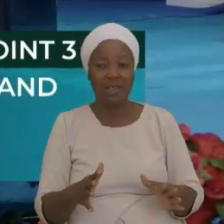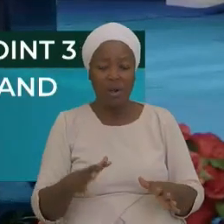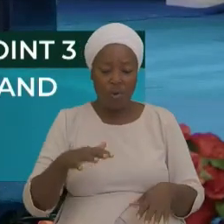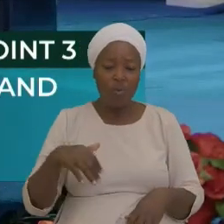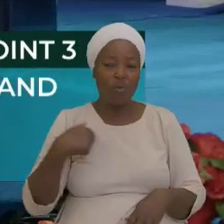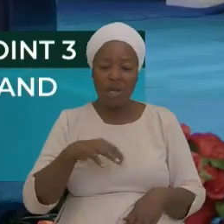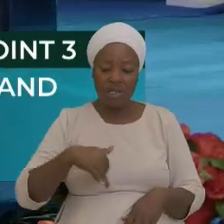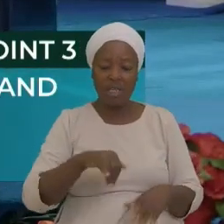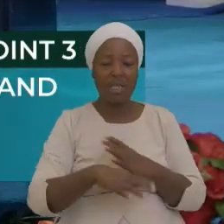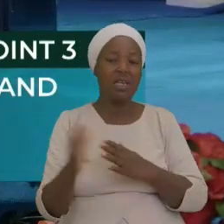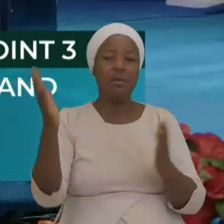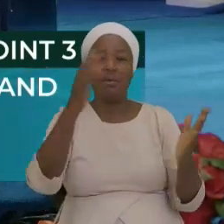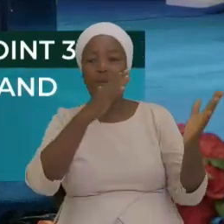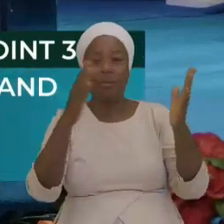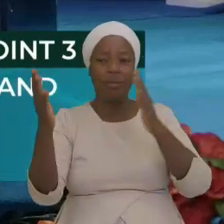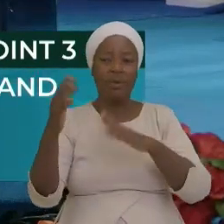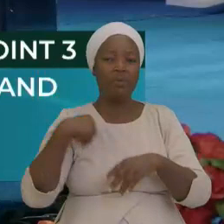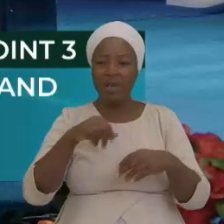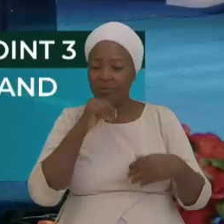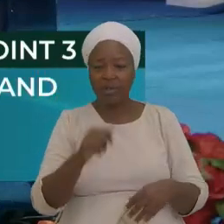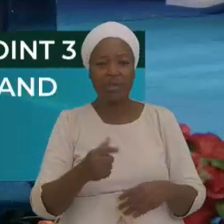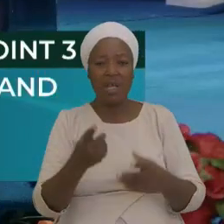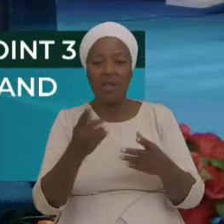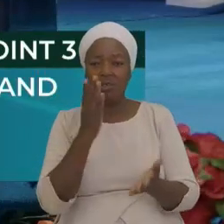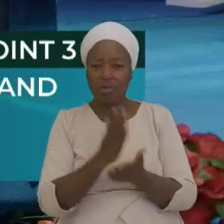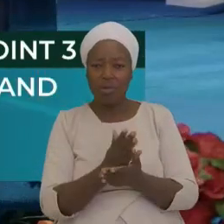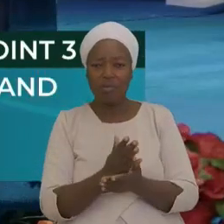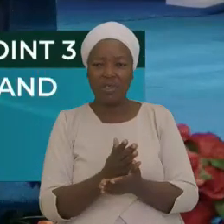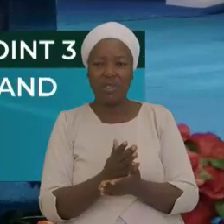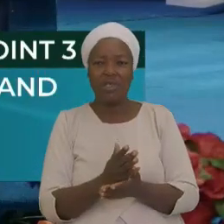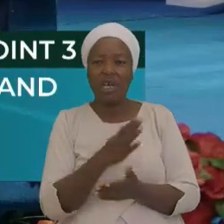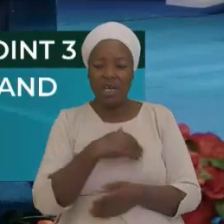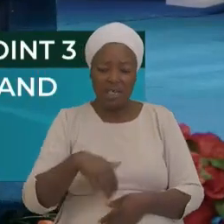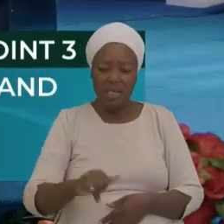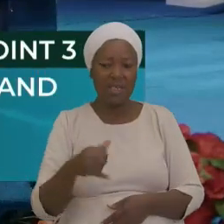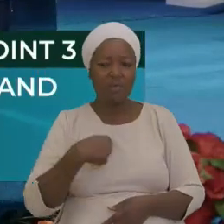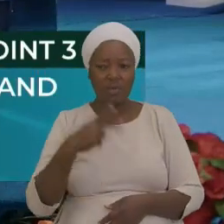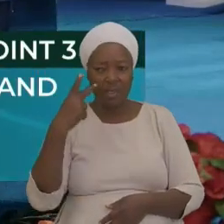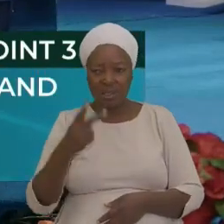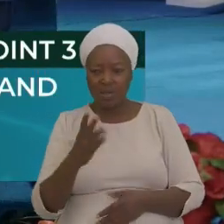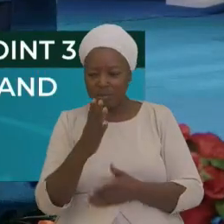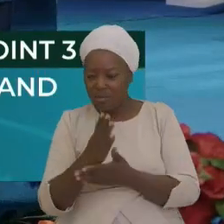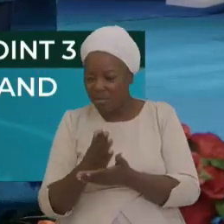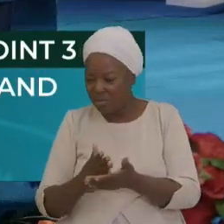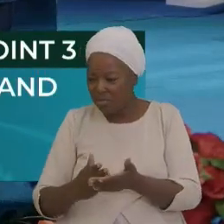air. We have not landed. And then we see familiar